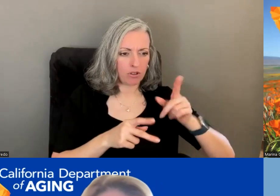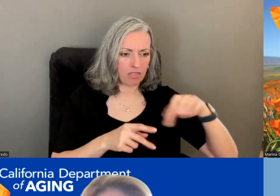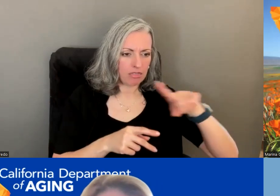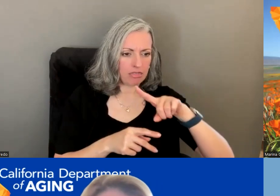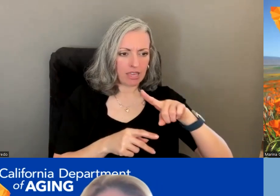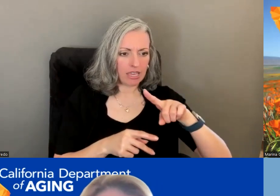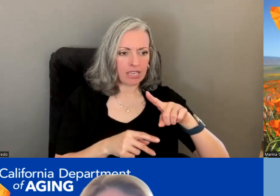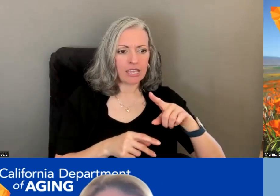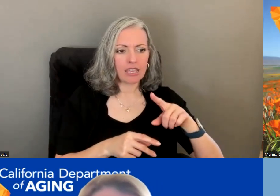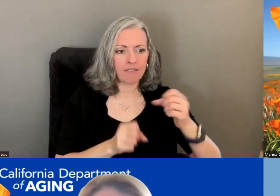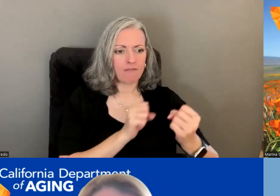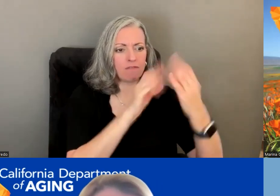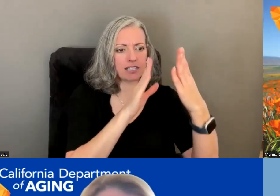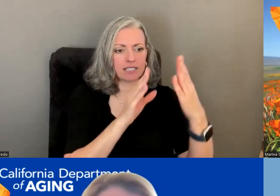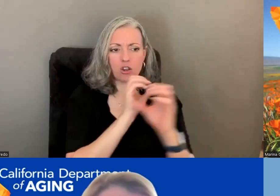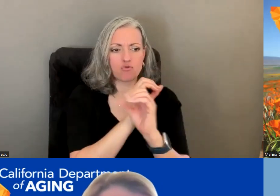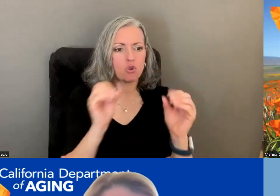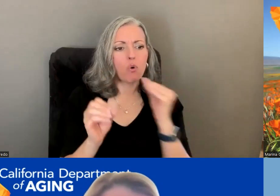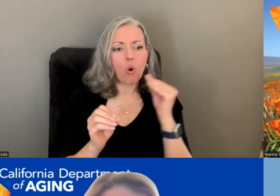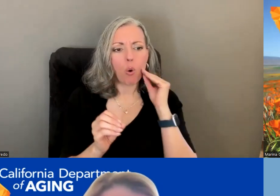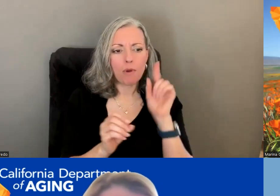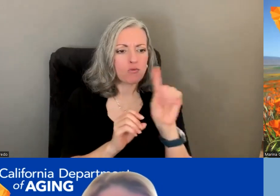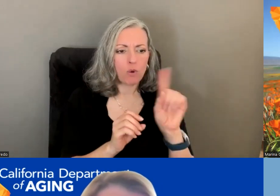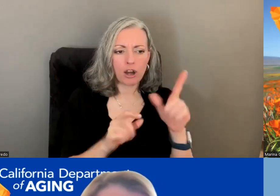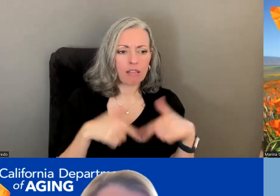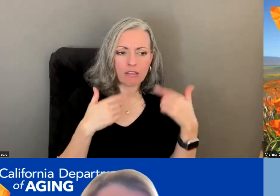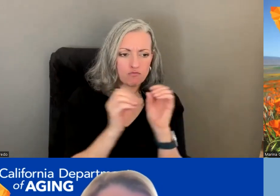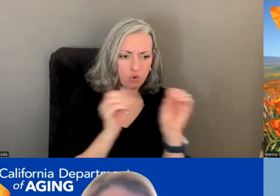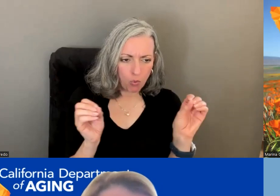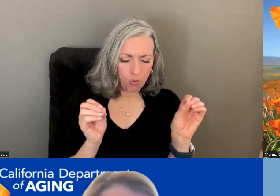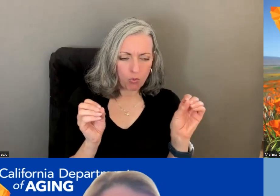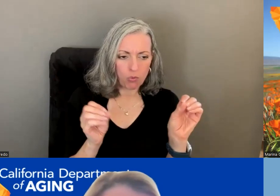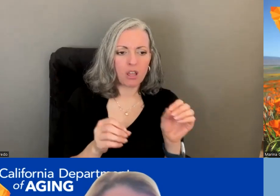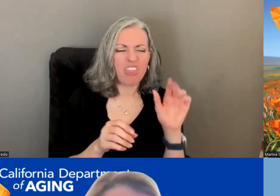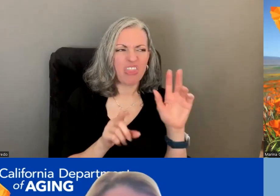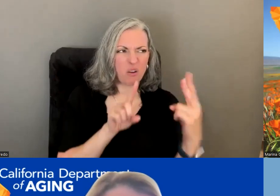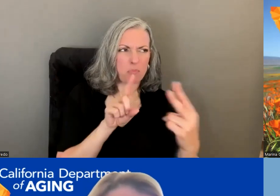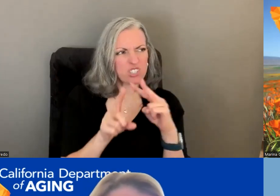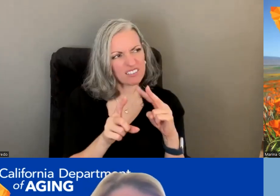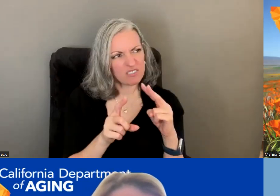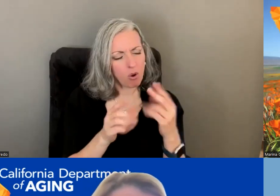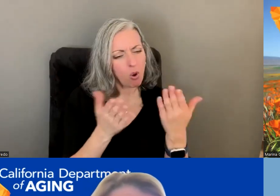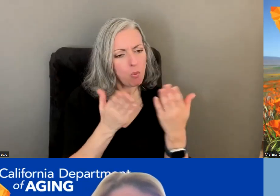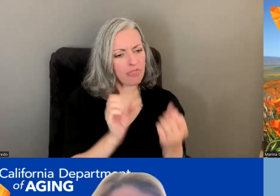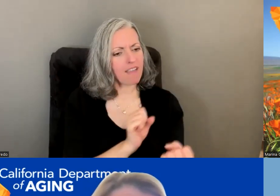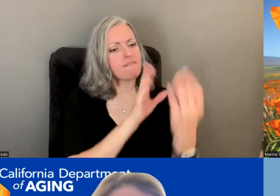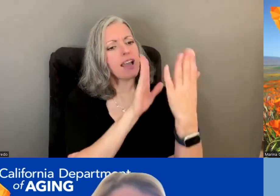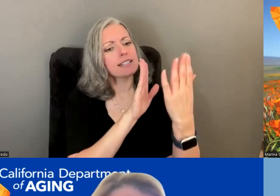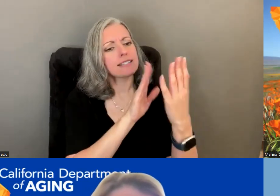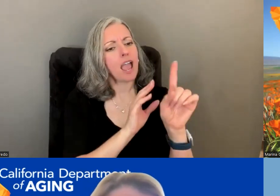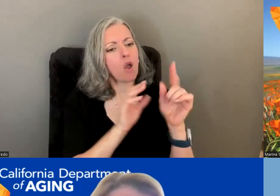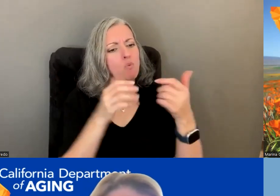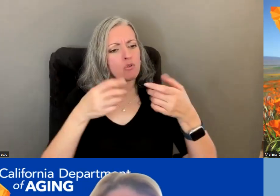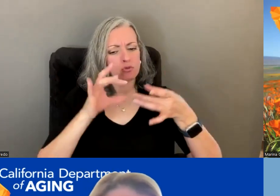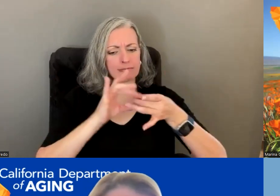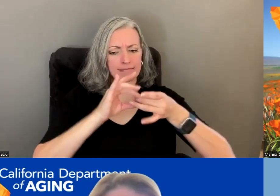formerly experiencing homelessness and understanding from their perspective what they are going through and where the gaps and